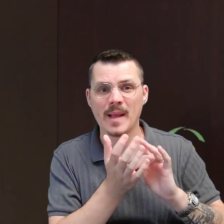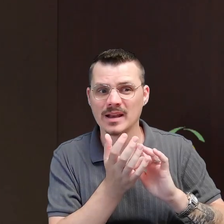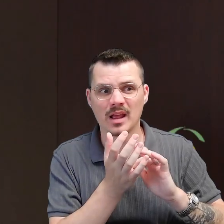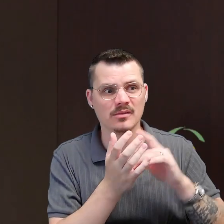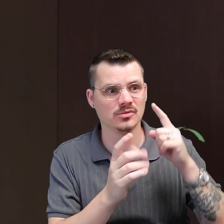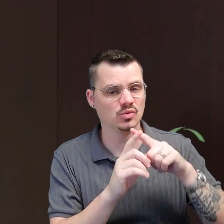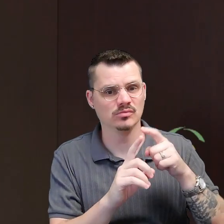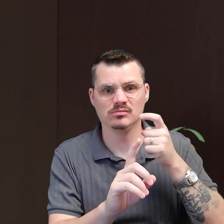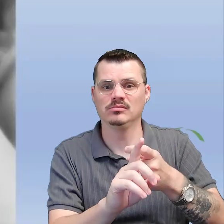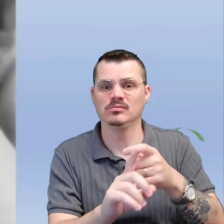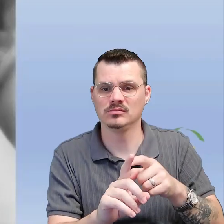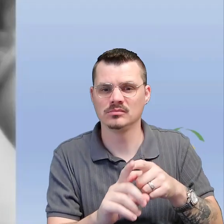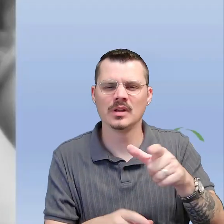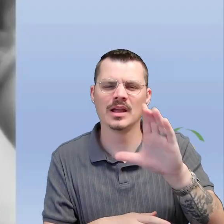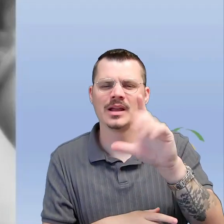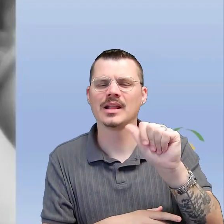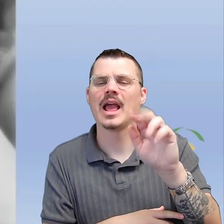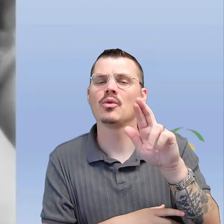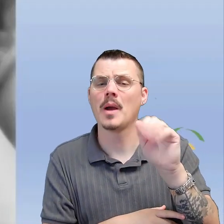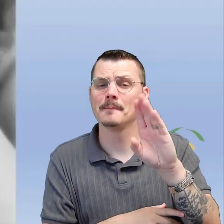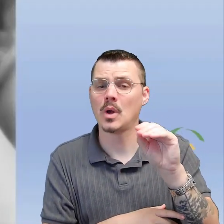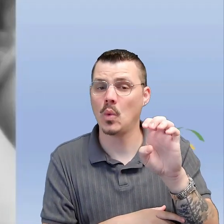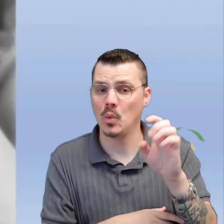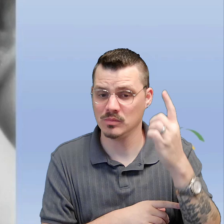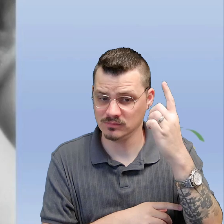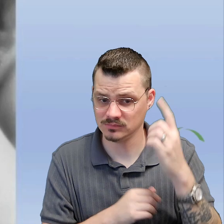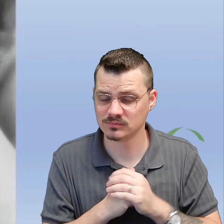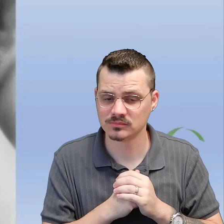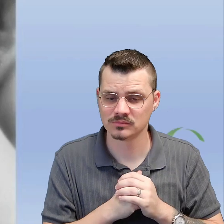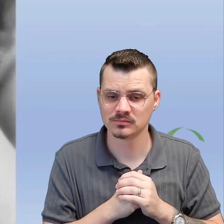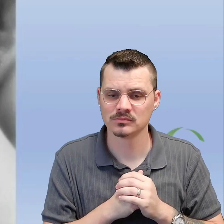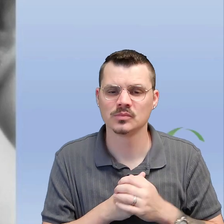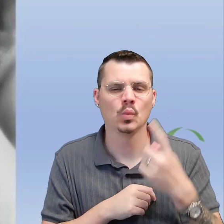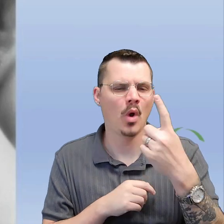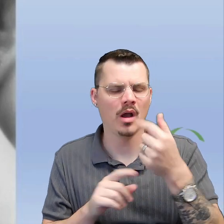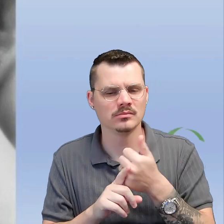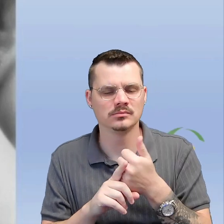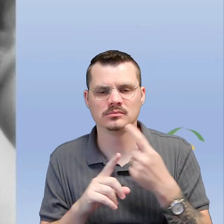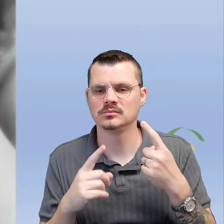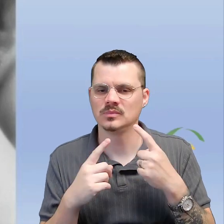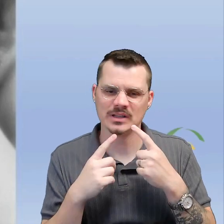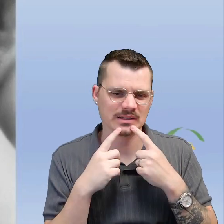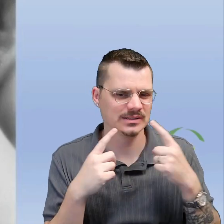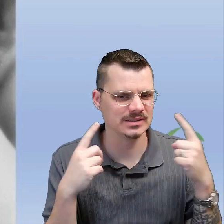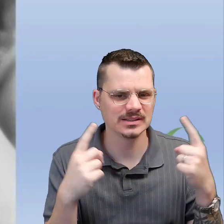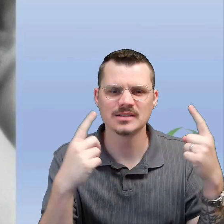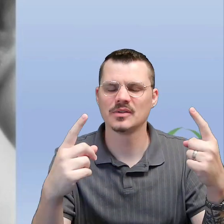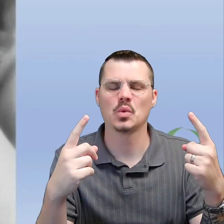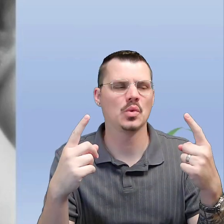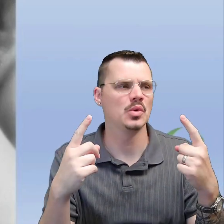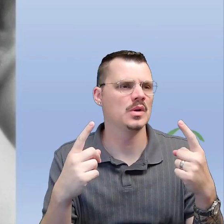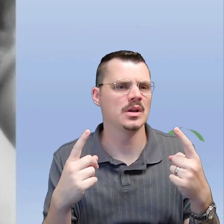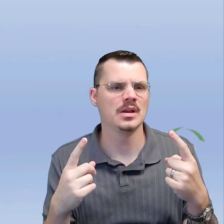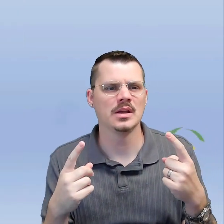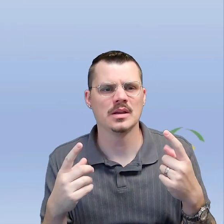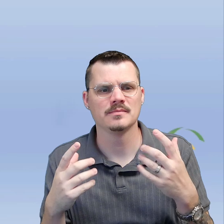treat schizophrenia. How about Clara Bow? One of the most successful